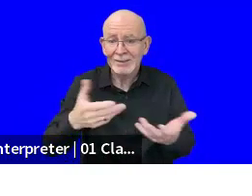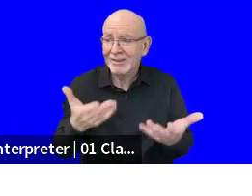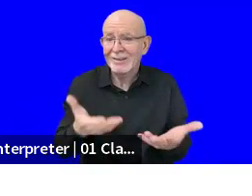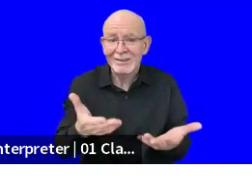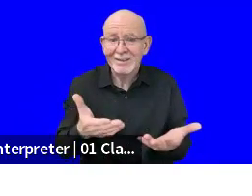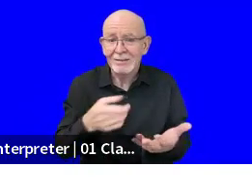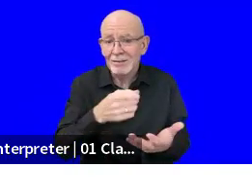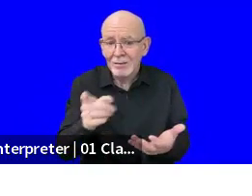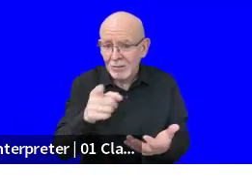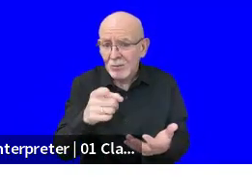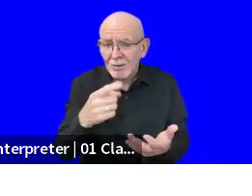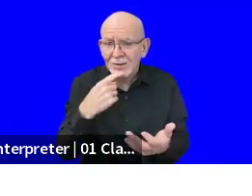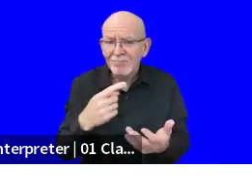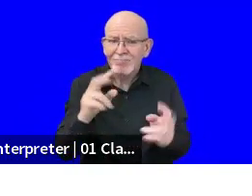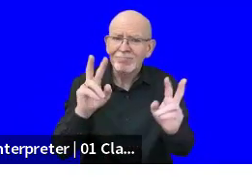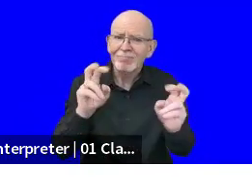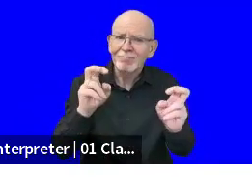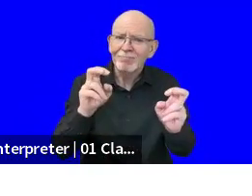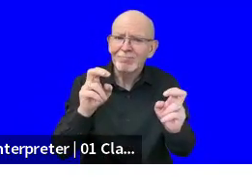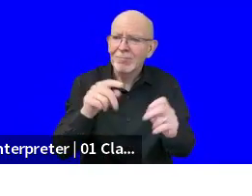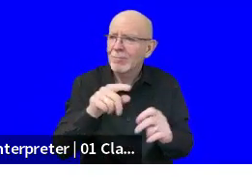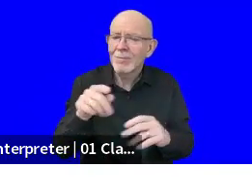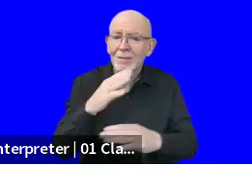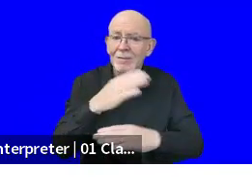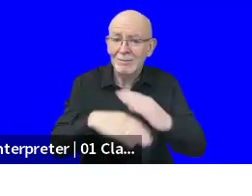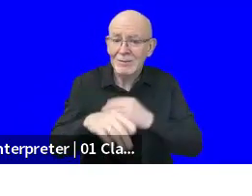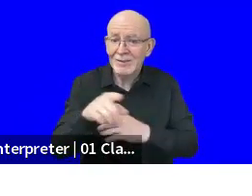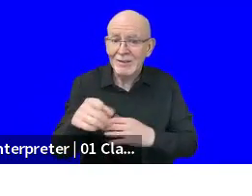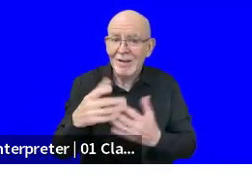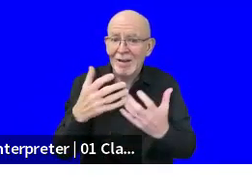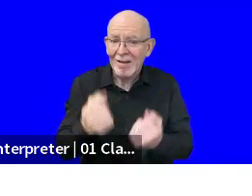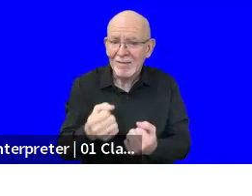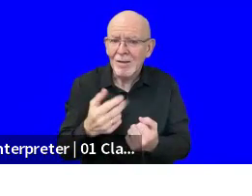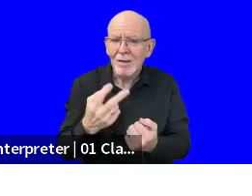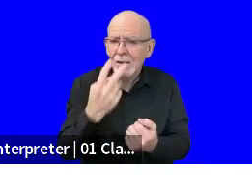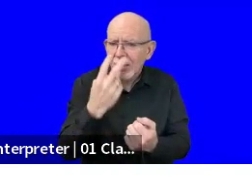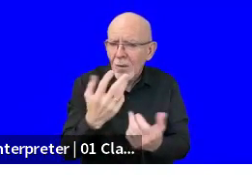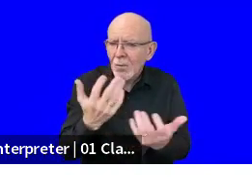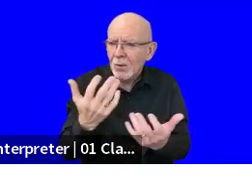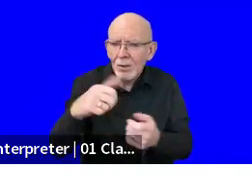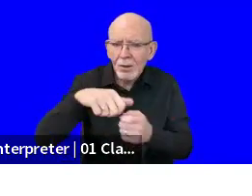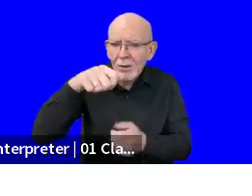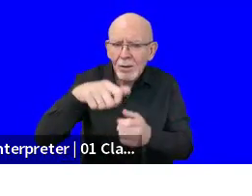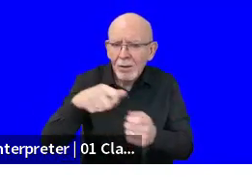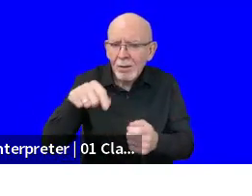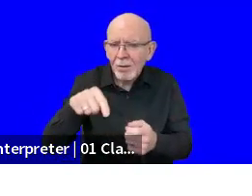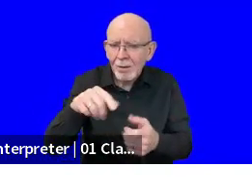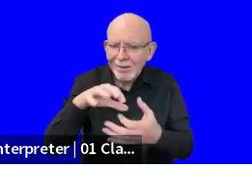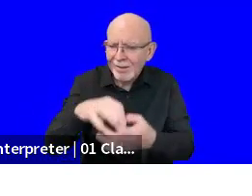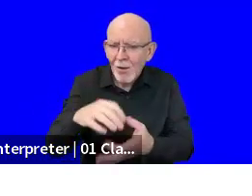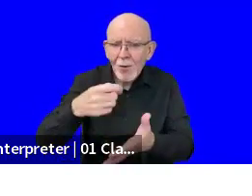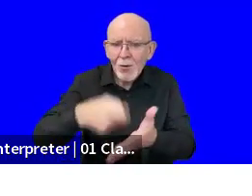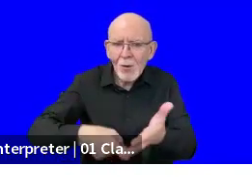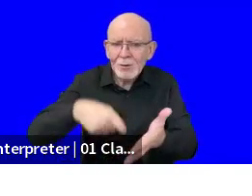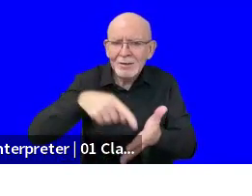we quantify those disability-related costs, and we look at the structure of this cost. We then